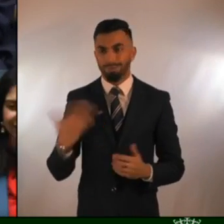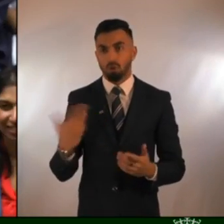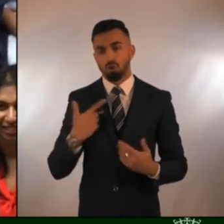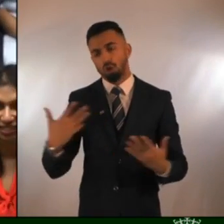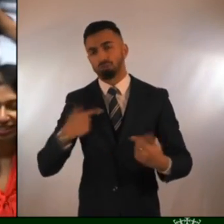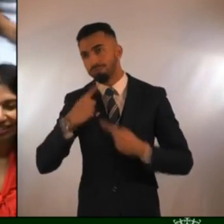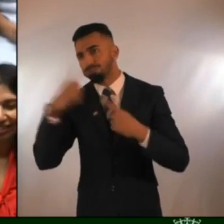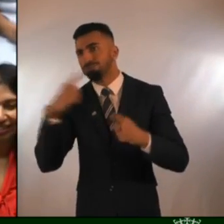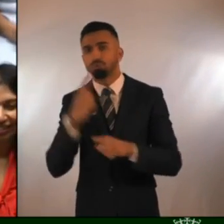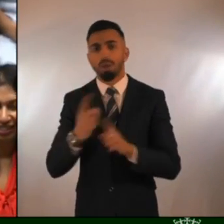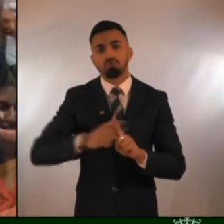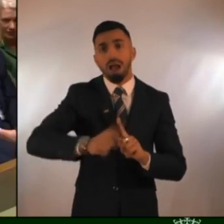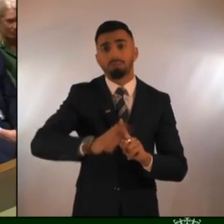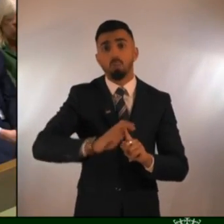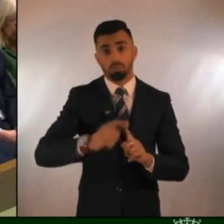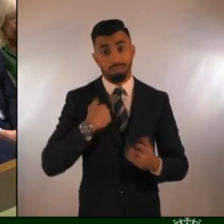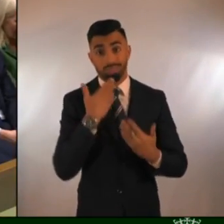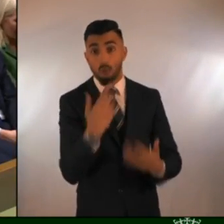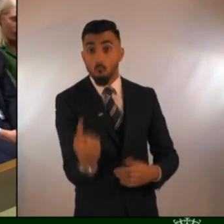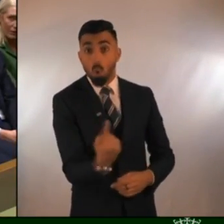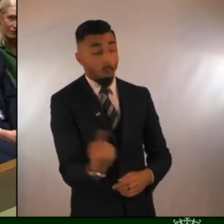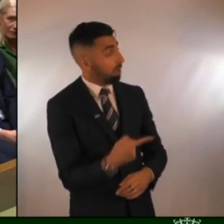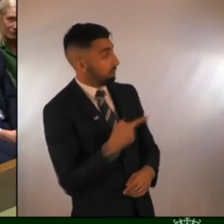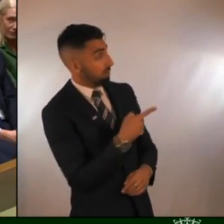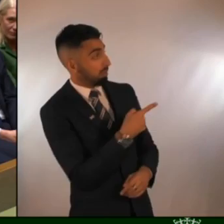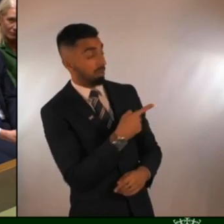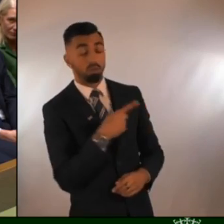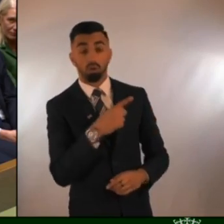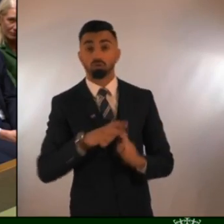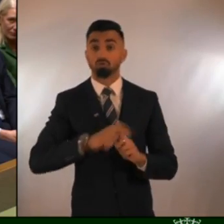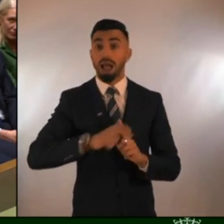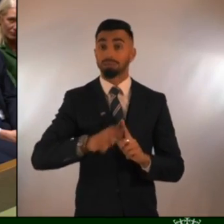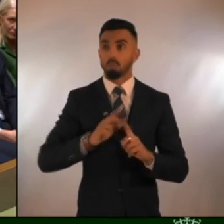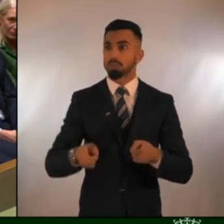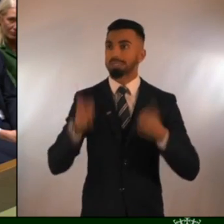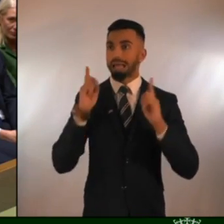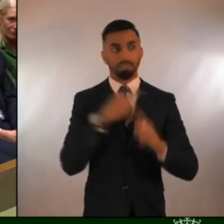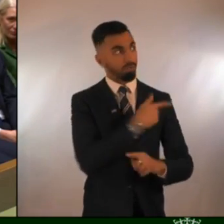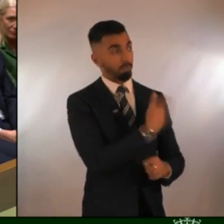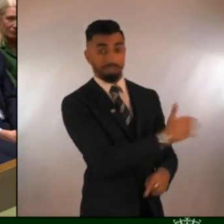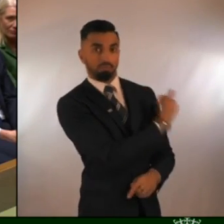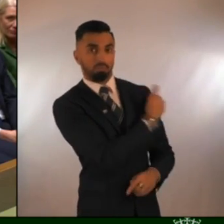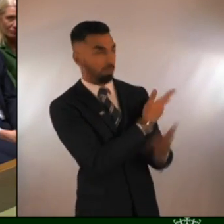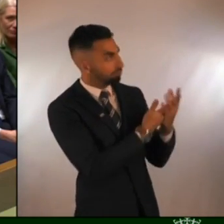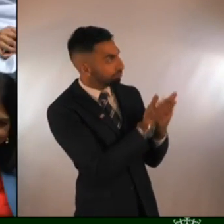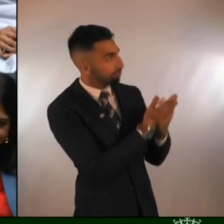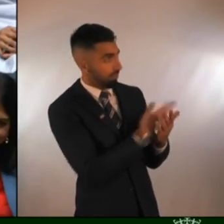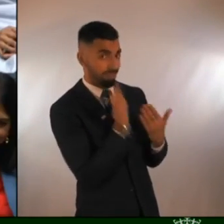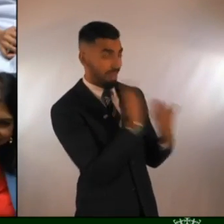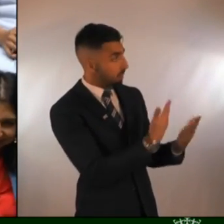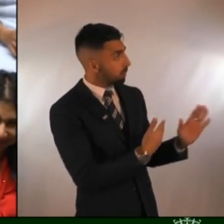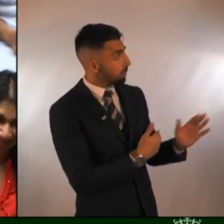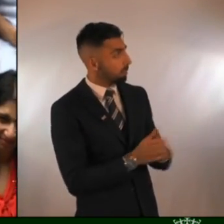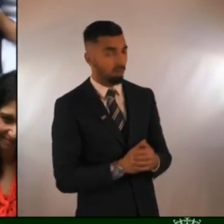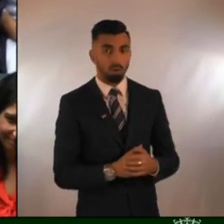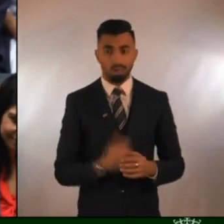for all his efforts. Our ambition is truly national. The A417 in the southwest,